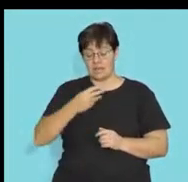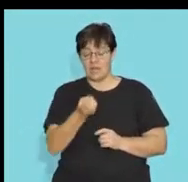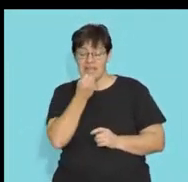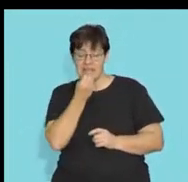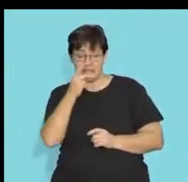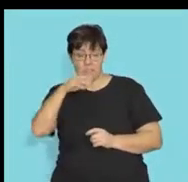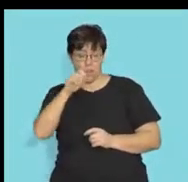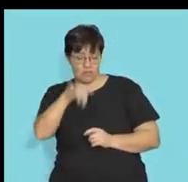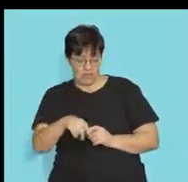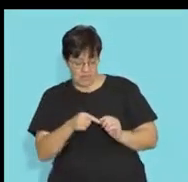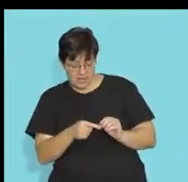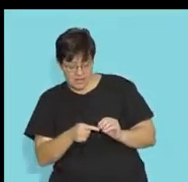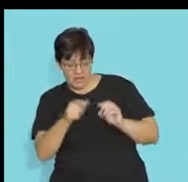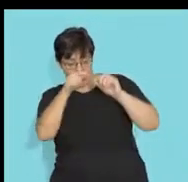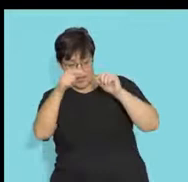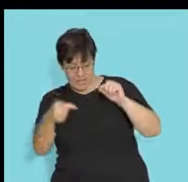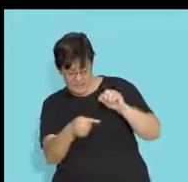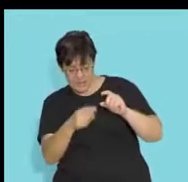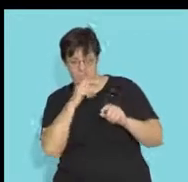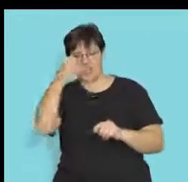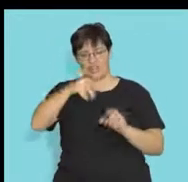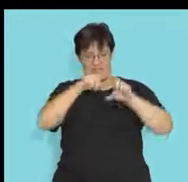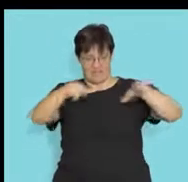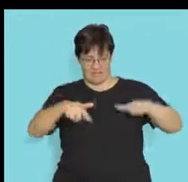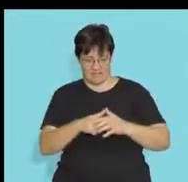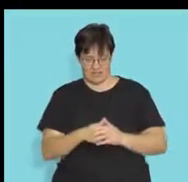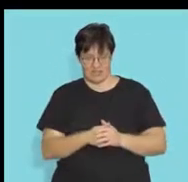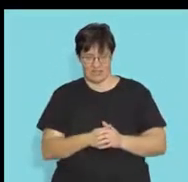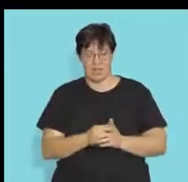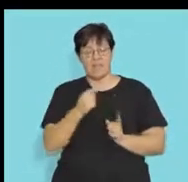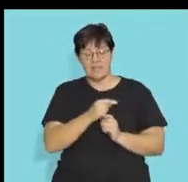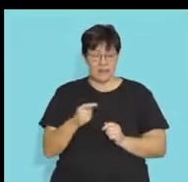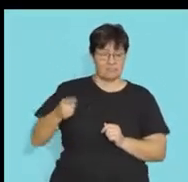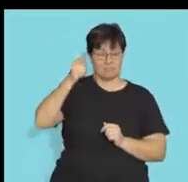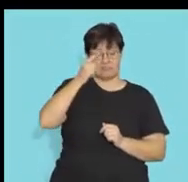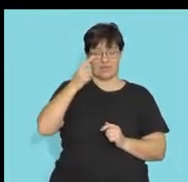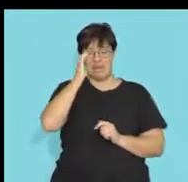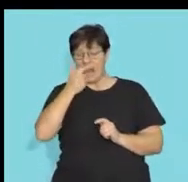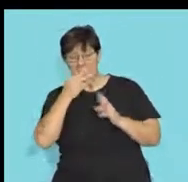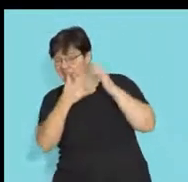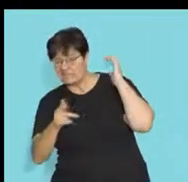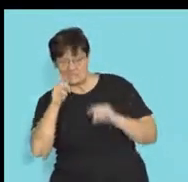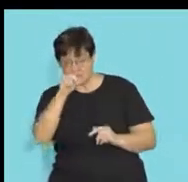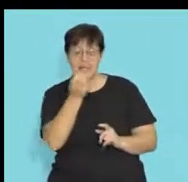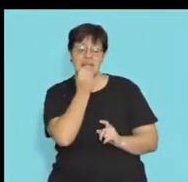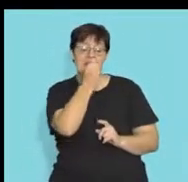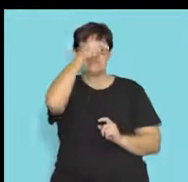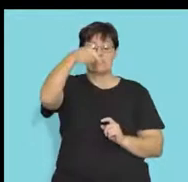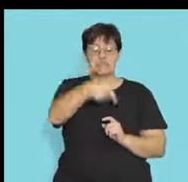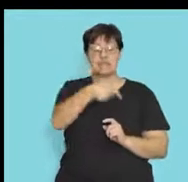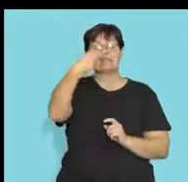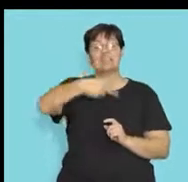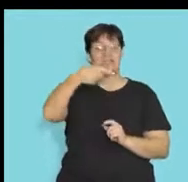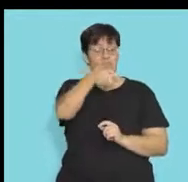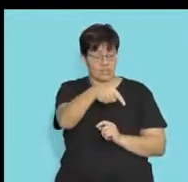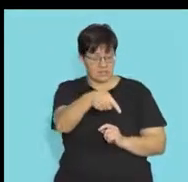that feed off your primary consumers become the third trophic level, and those tertiary consumers that feed